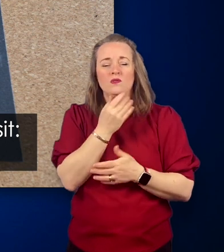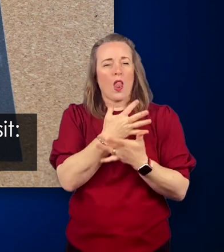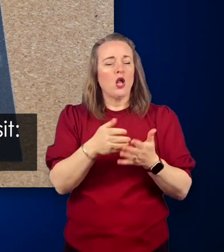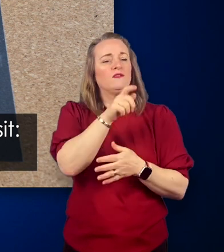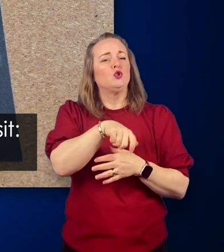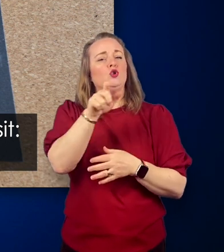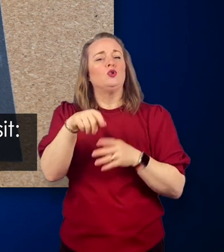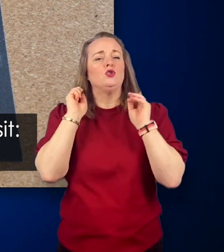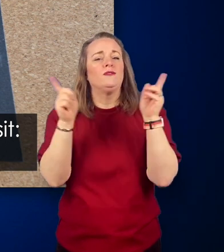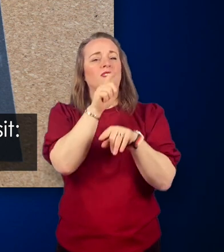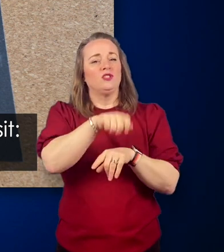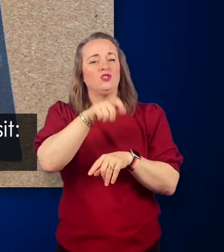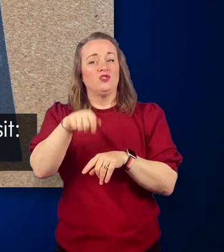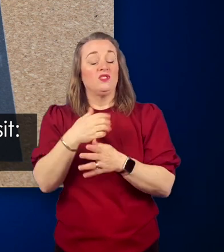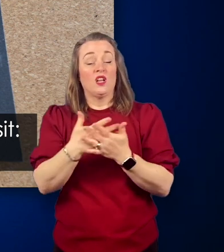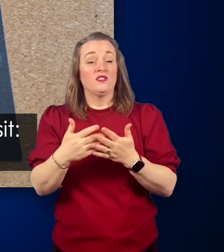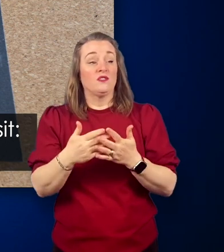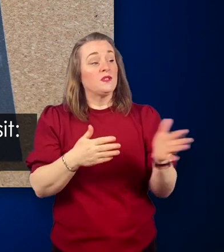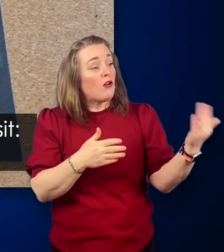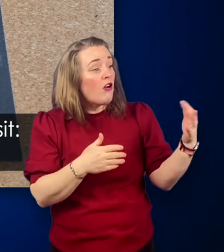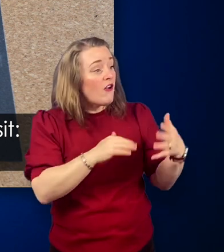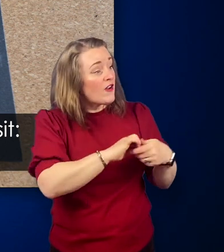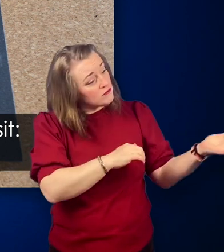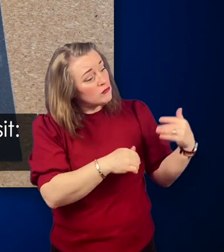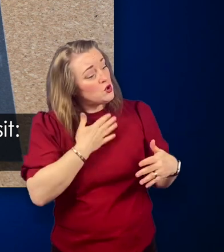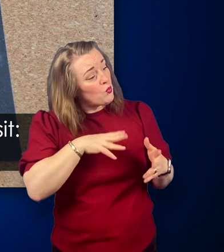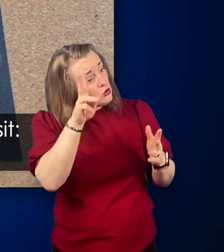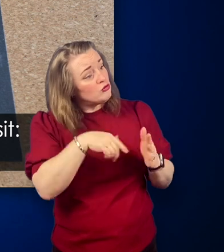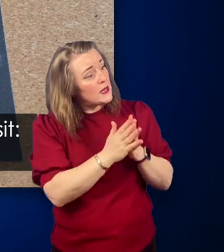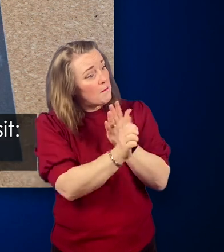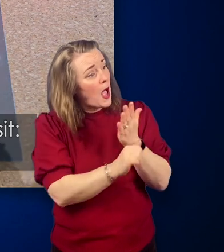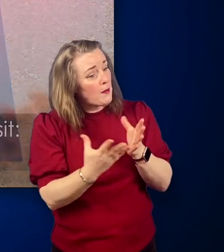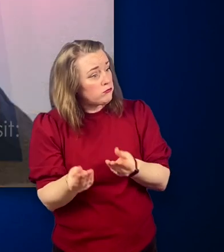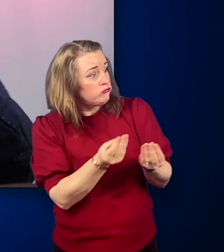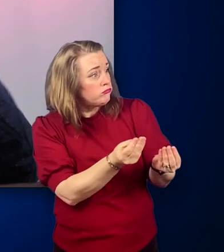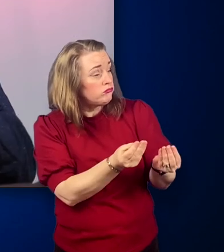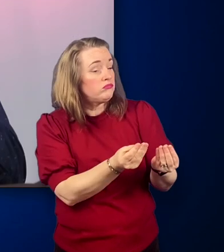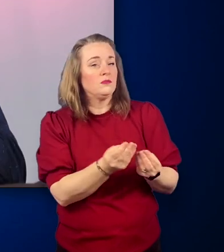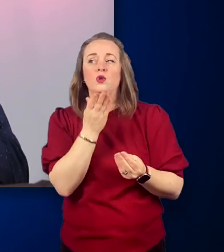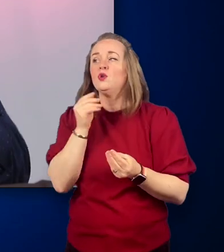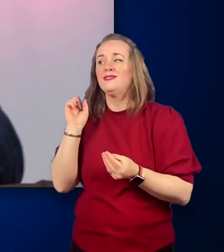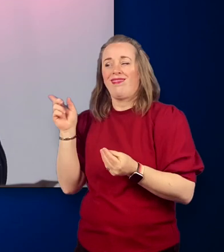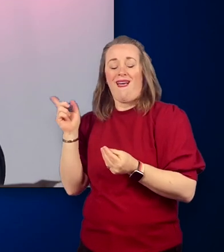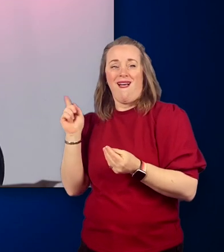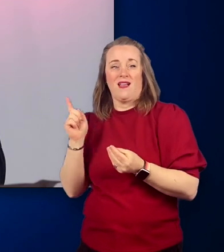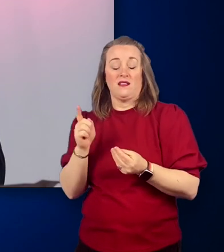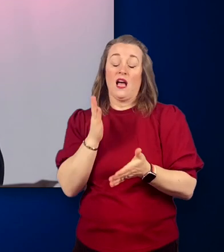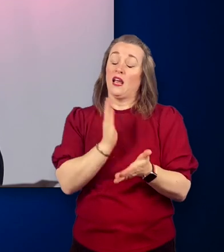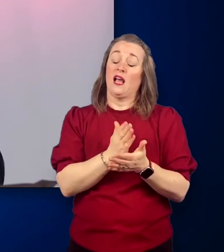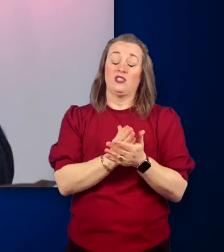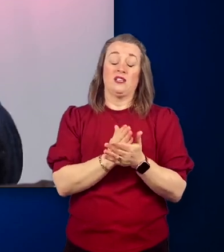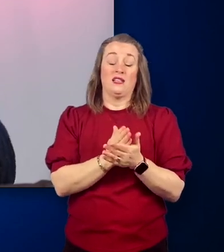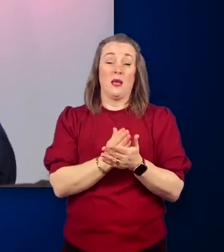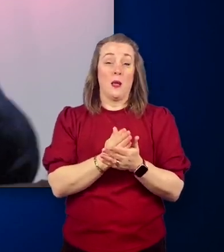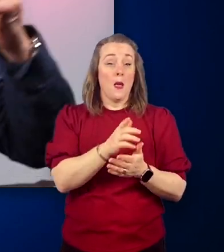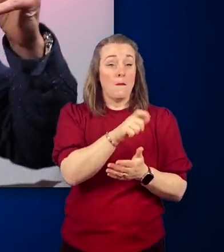year and said, would you love to read the Bible? And let me tell you, the interest around the Bible during COVID, sales of the Bible have